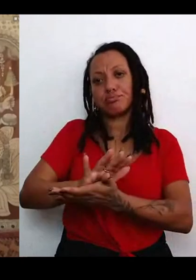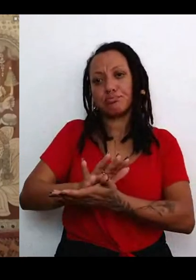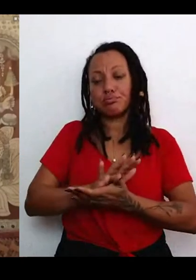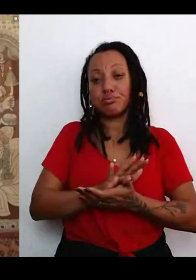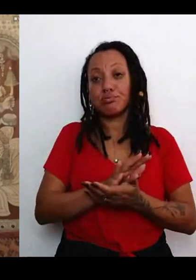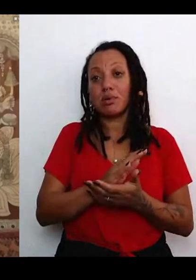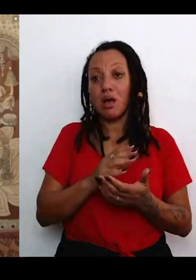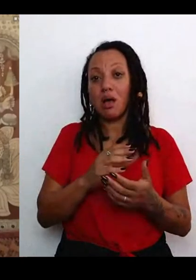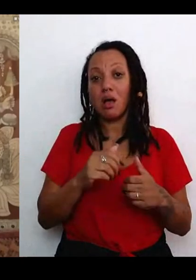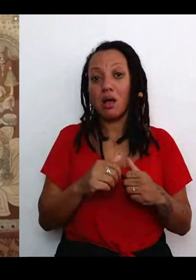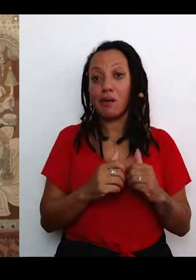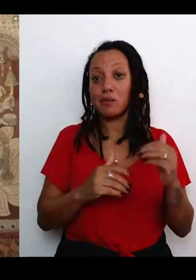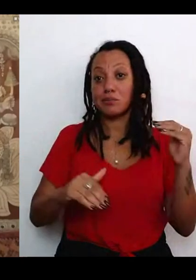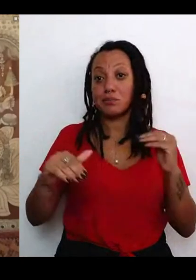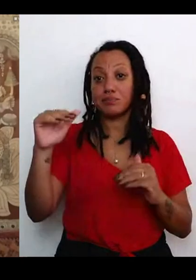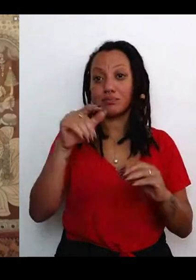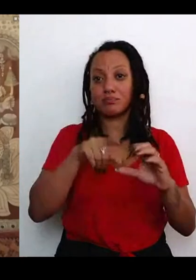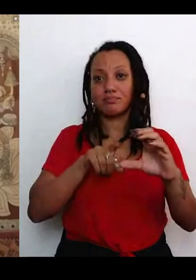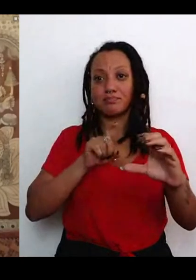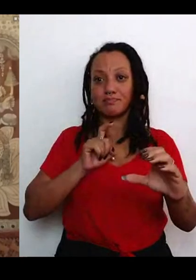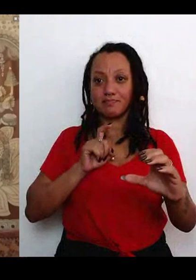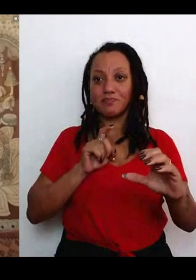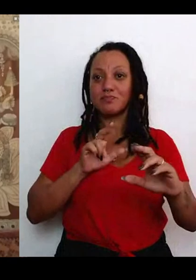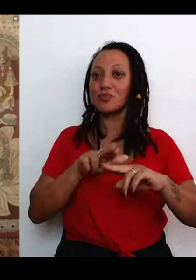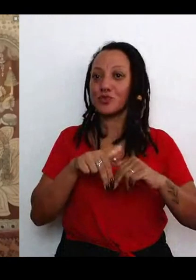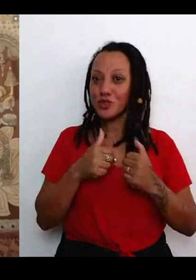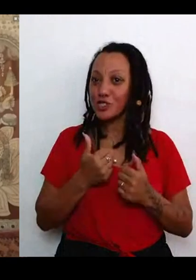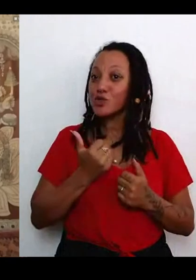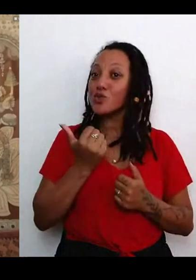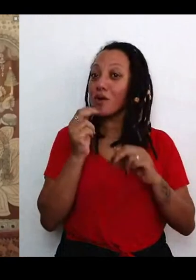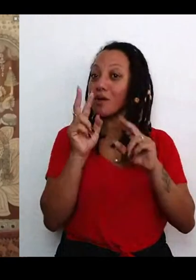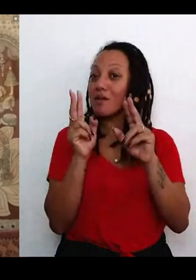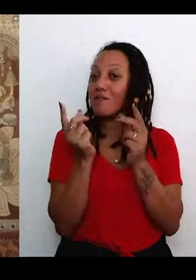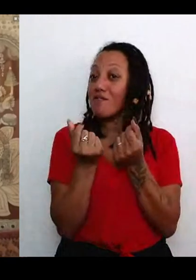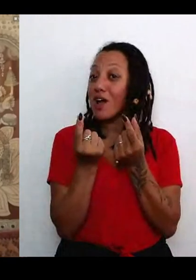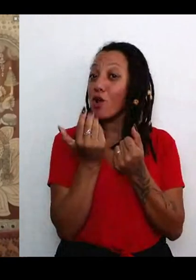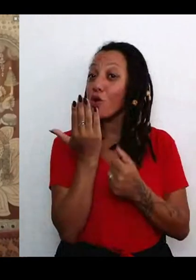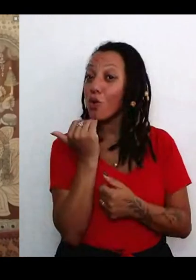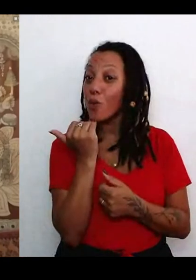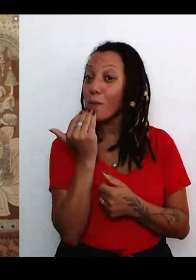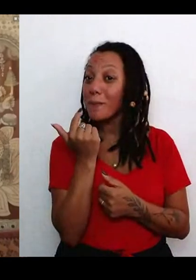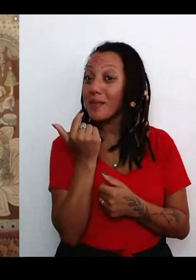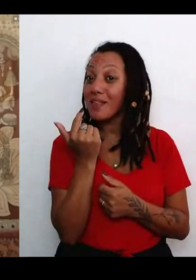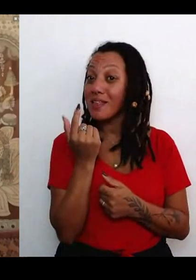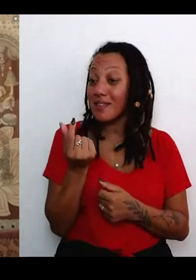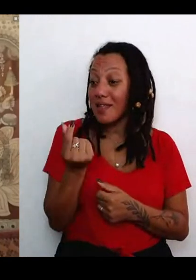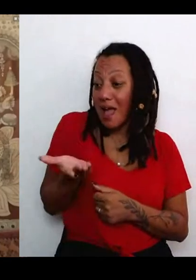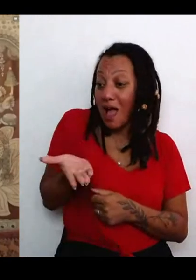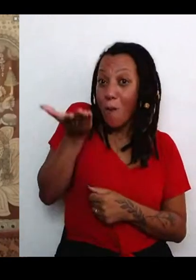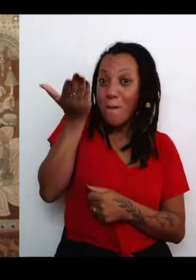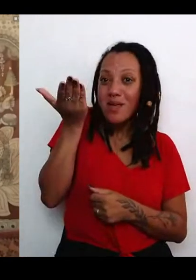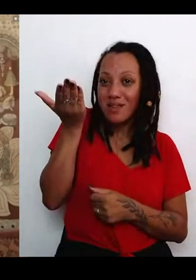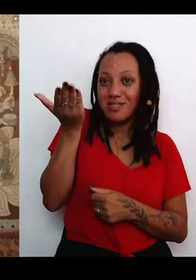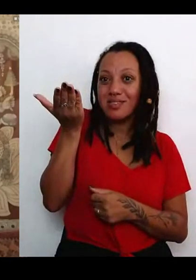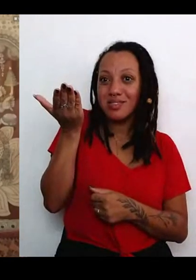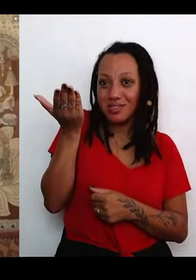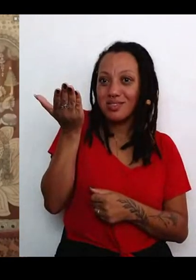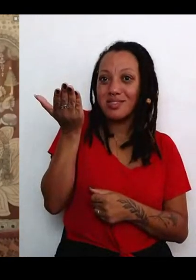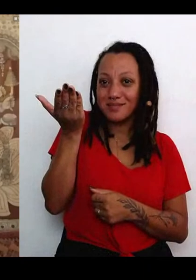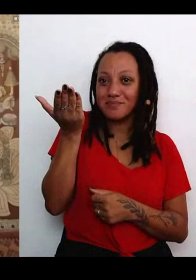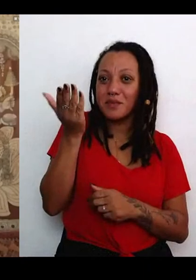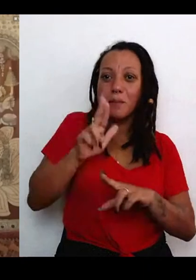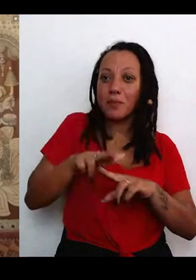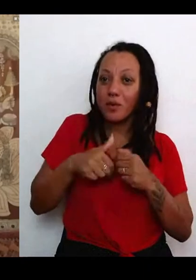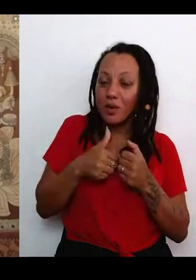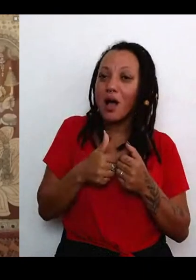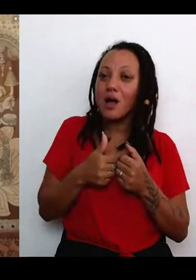did this year with speculations 87 of the rise of speculation or the price of oil rise and oil is the basis of industrial